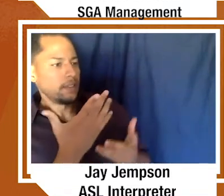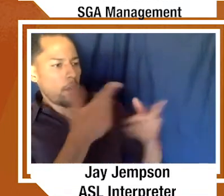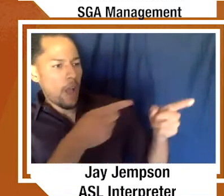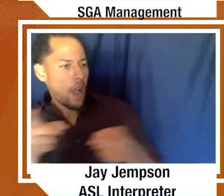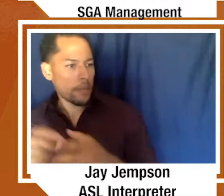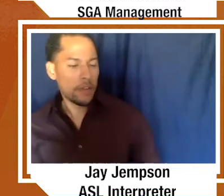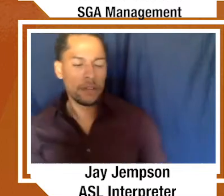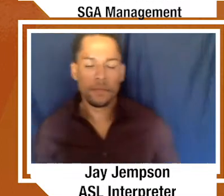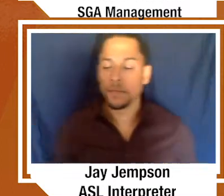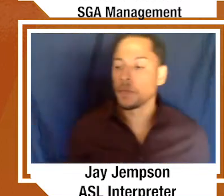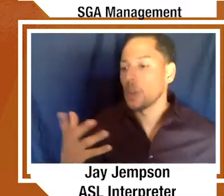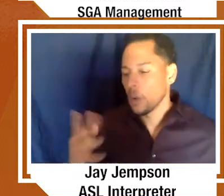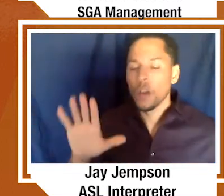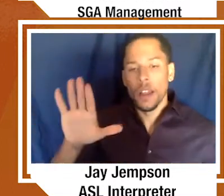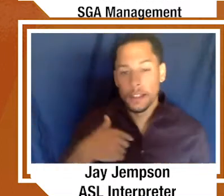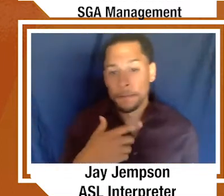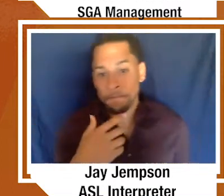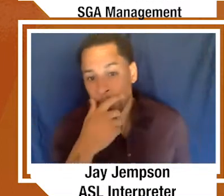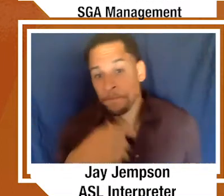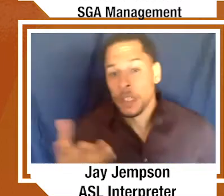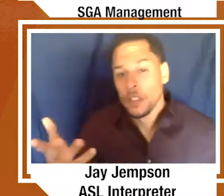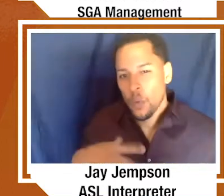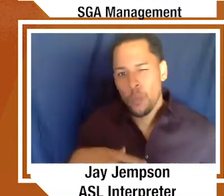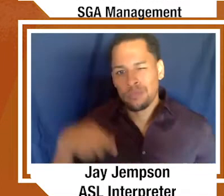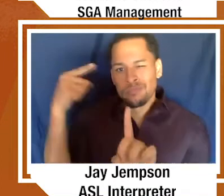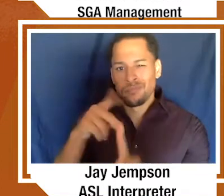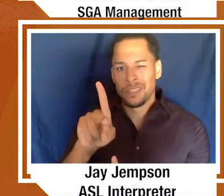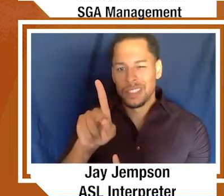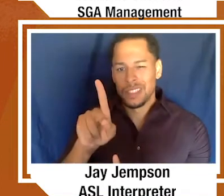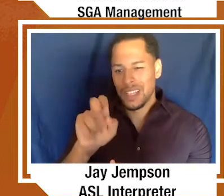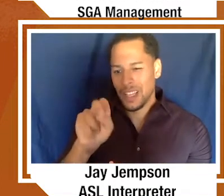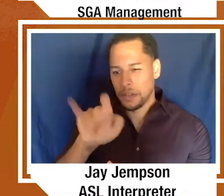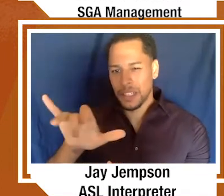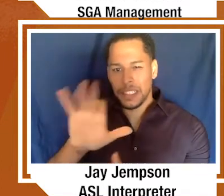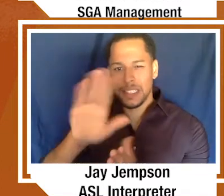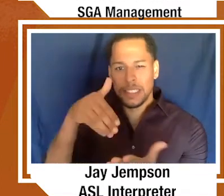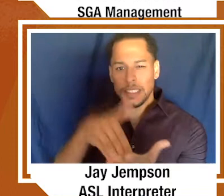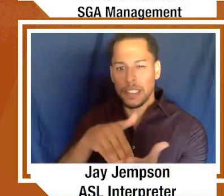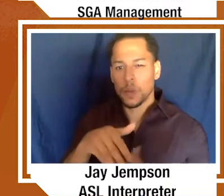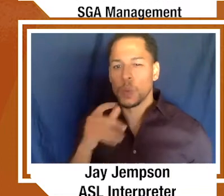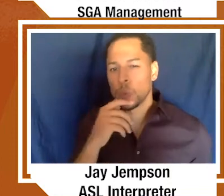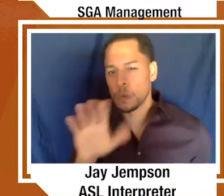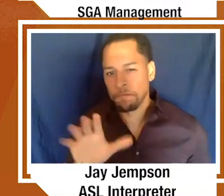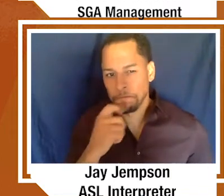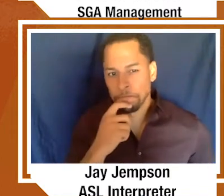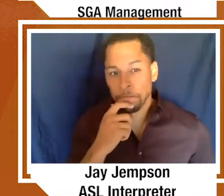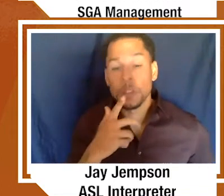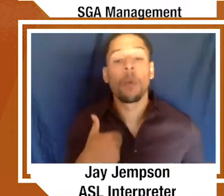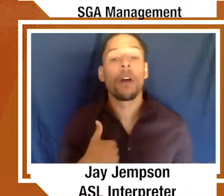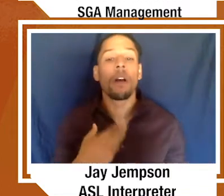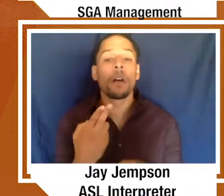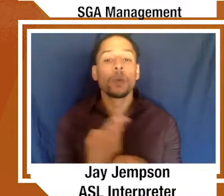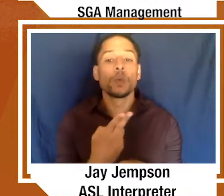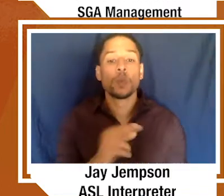the Kennedy Center. So let's just stop there for a second. I'll tell you what I did. I use Facebook.